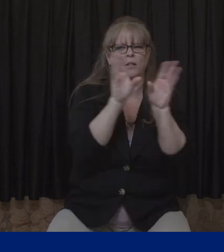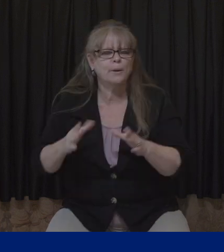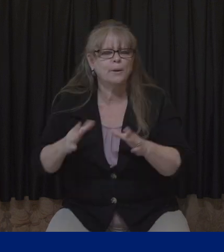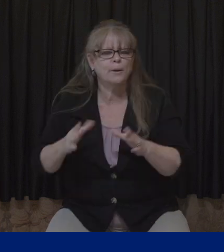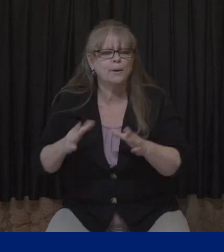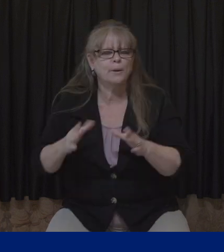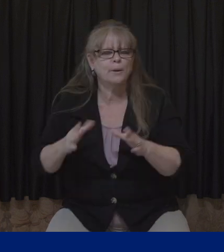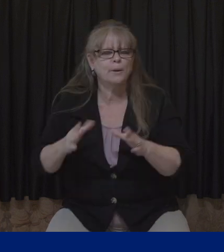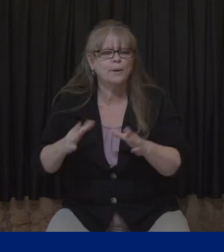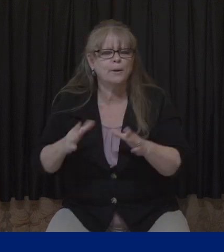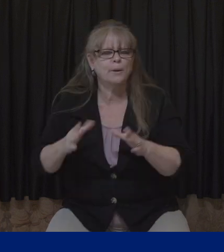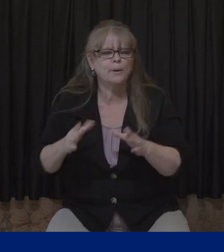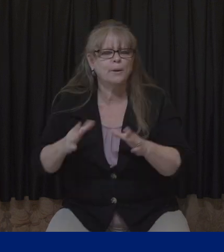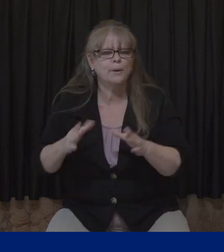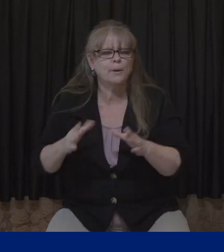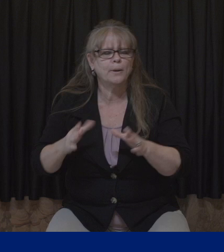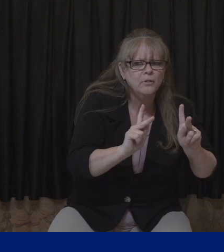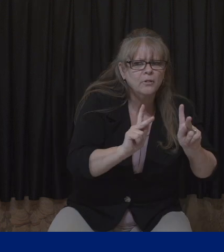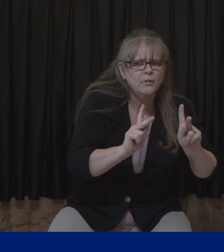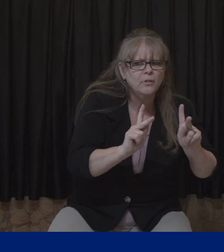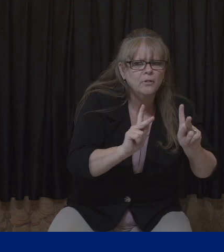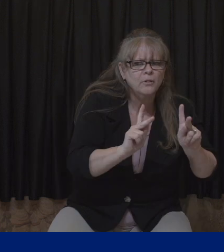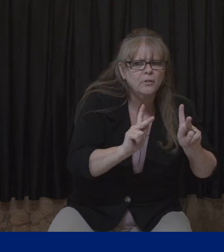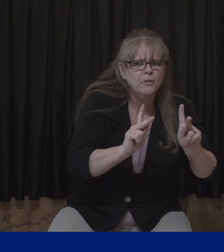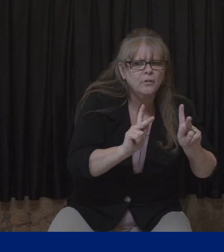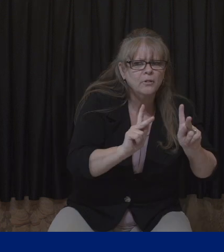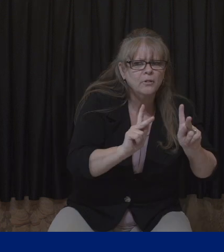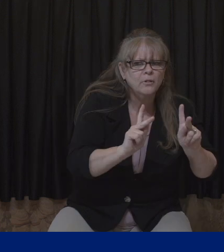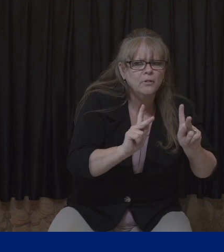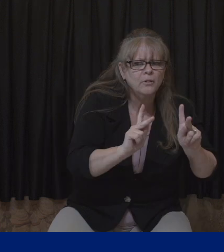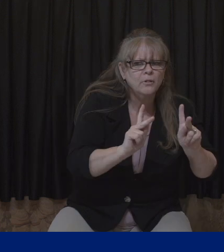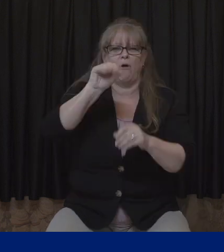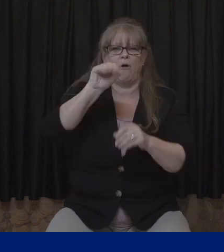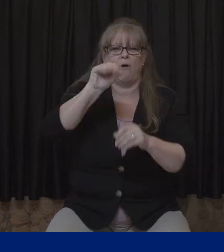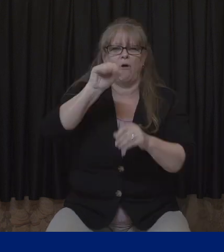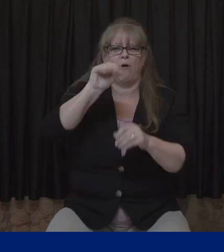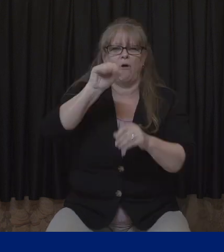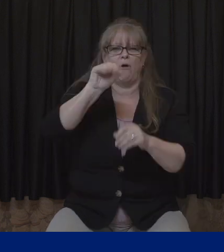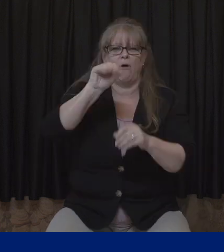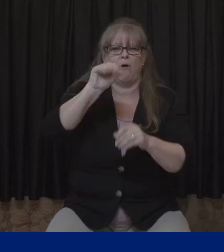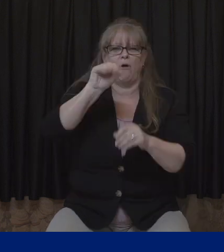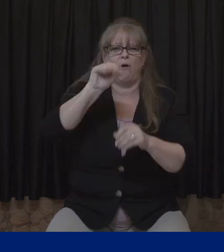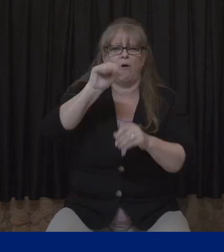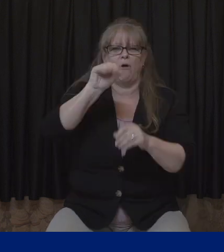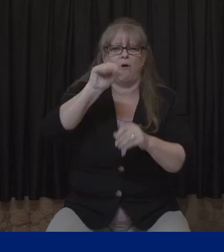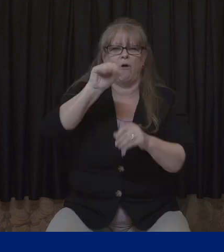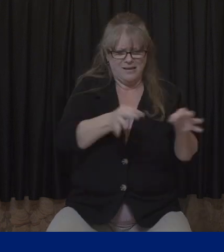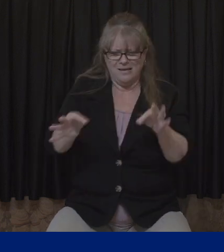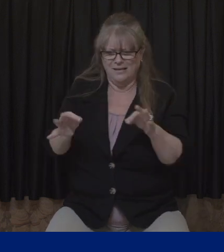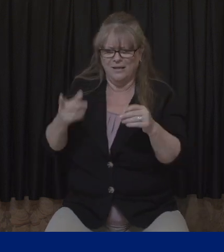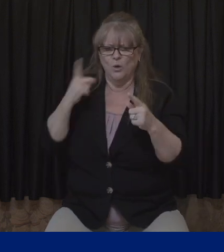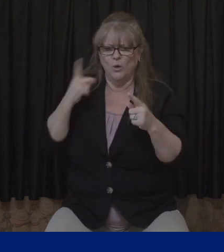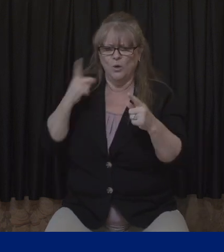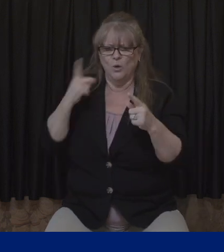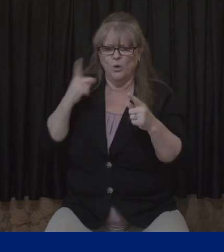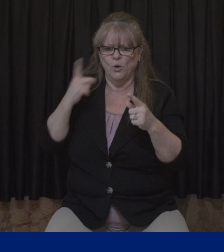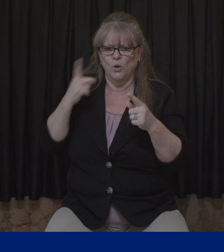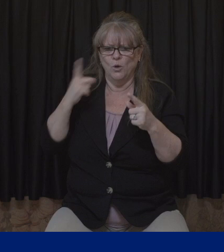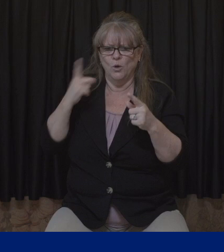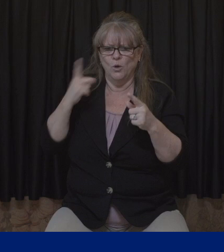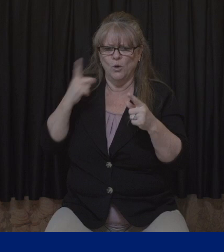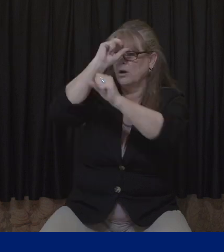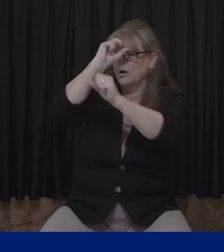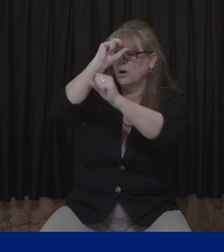that this is the best path forward for all of us. But before getting into these details, I want to address what might very well be the first question on many